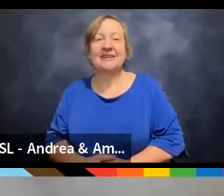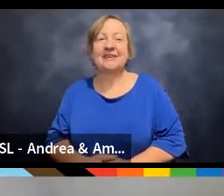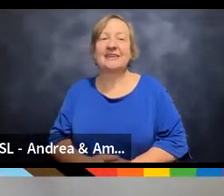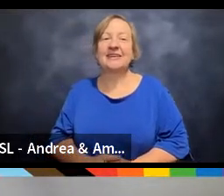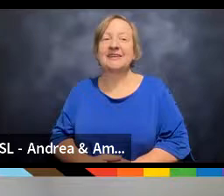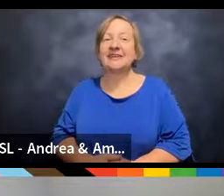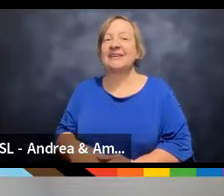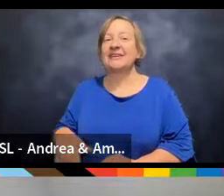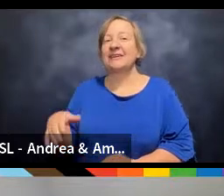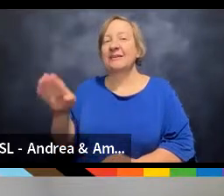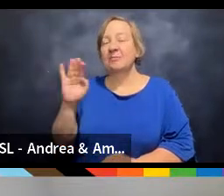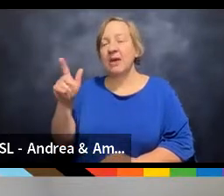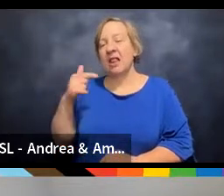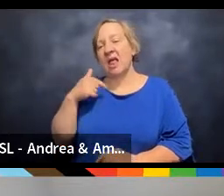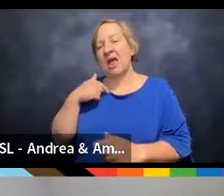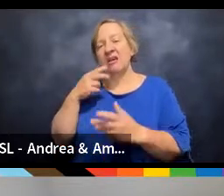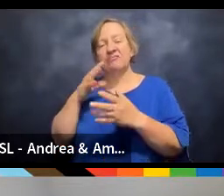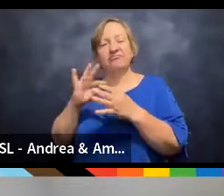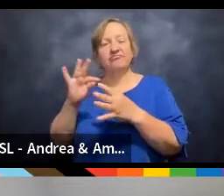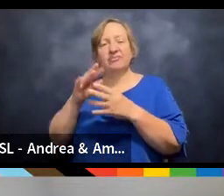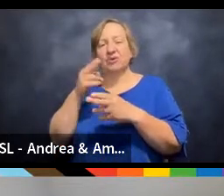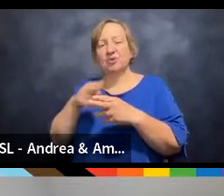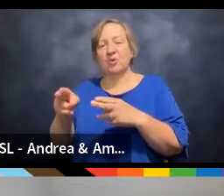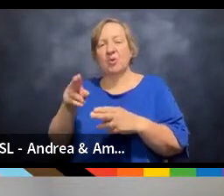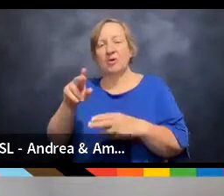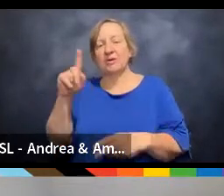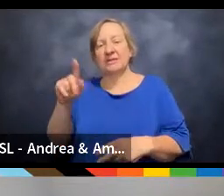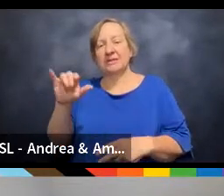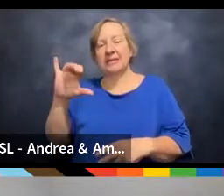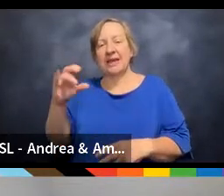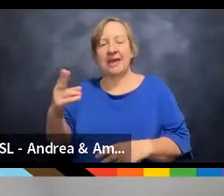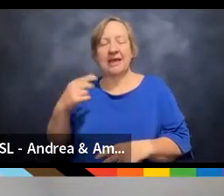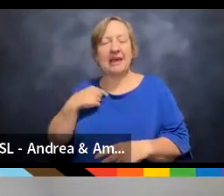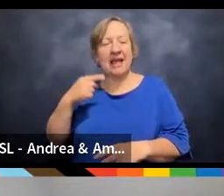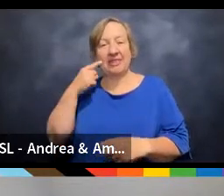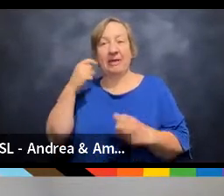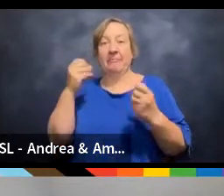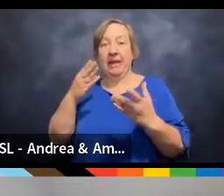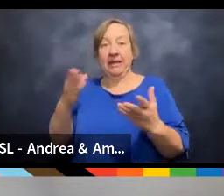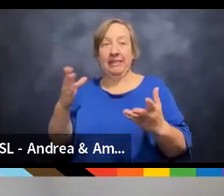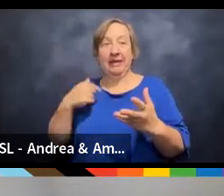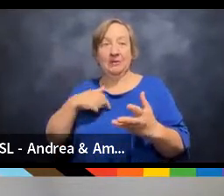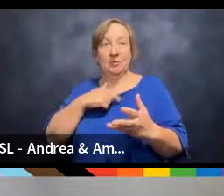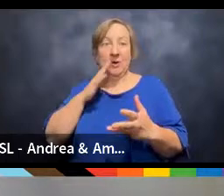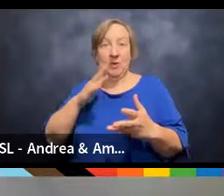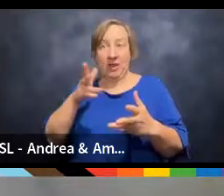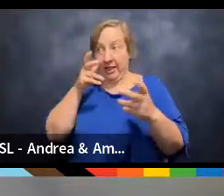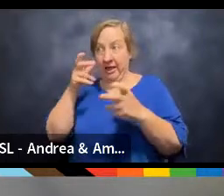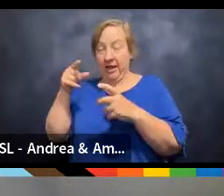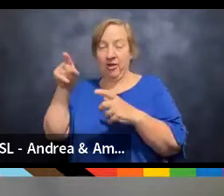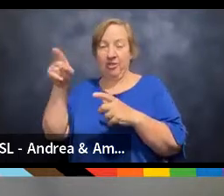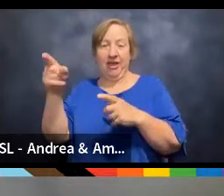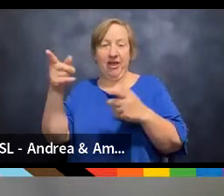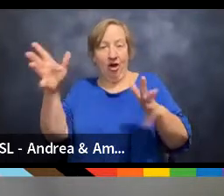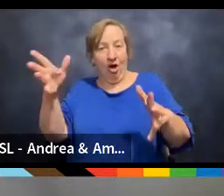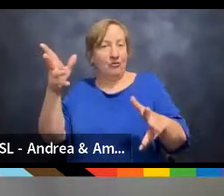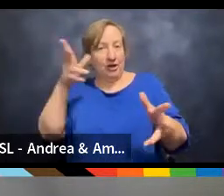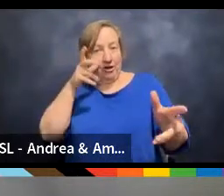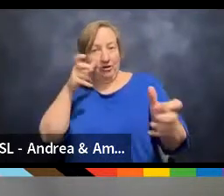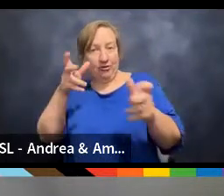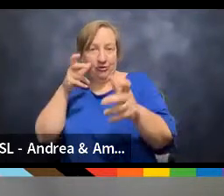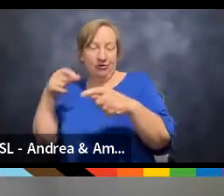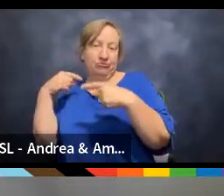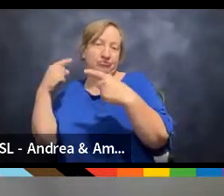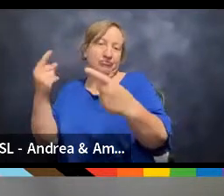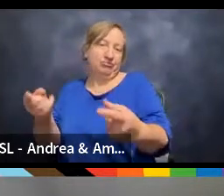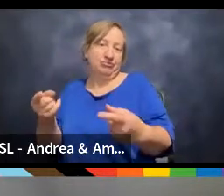short too. It just, Zach, I think that there's a lot of the things that we're going to hear. They have already heard